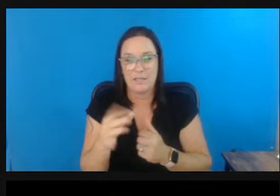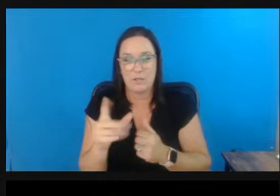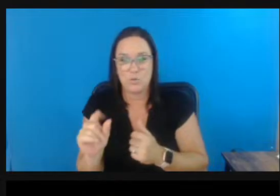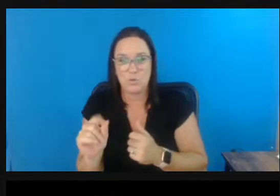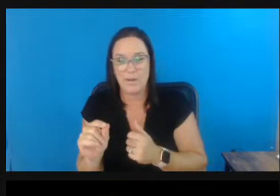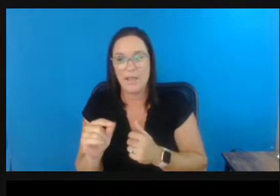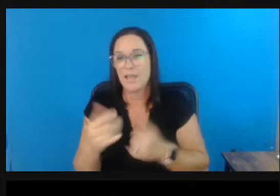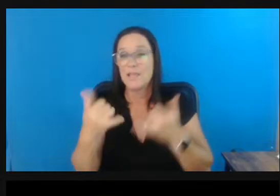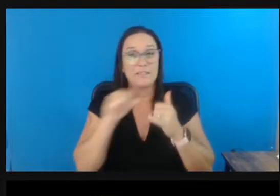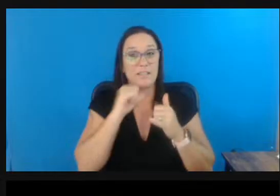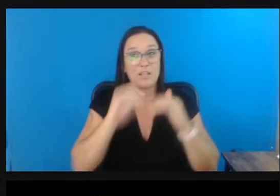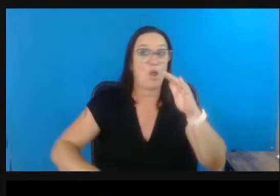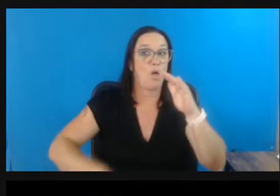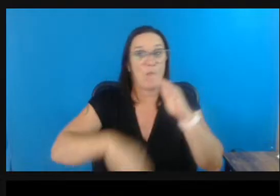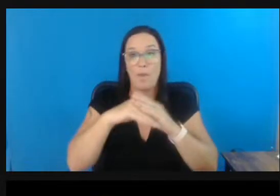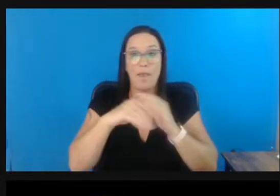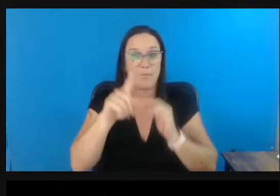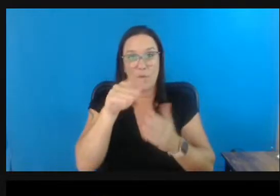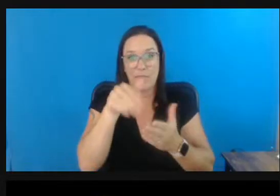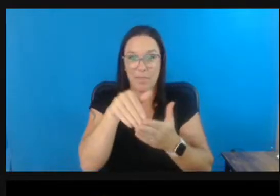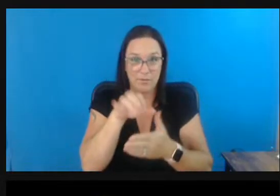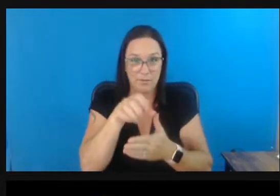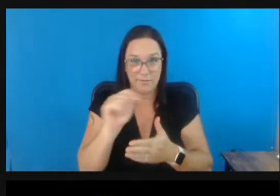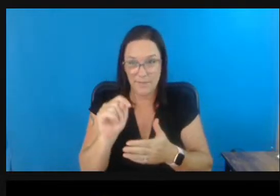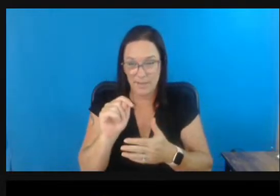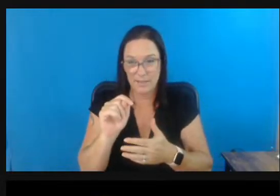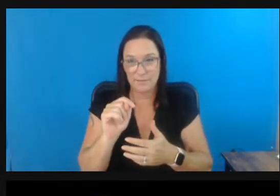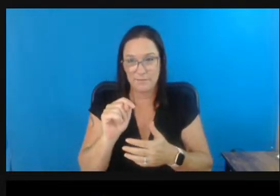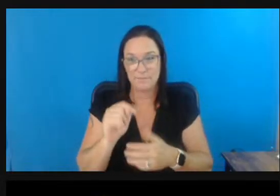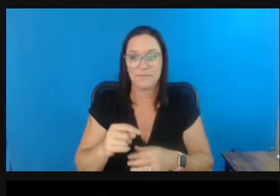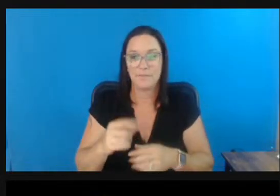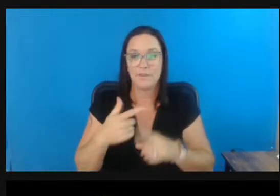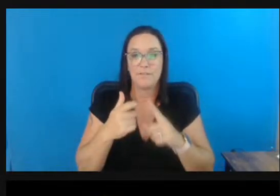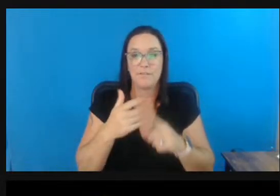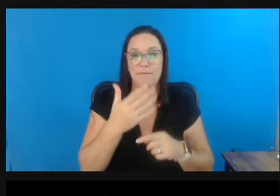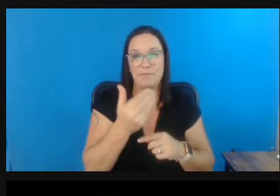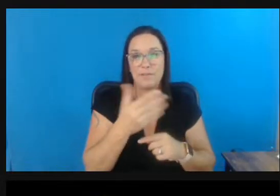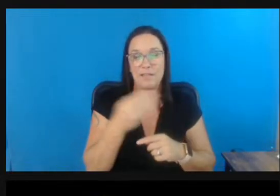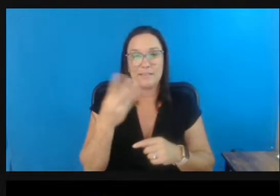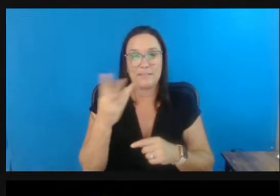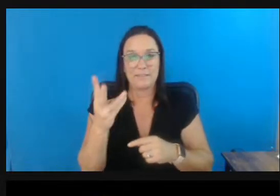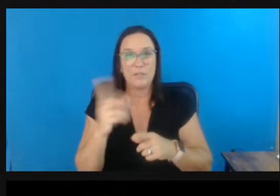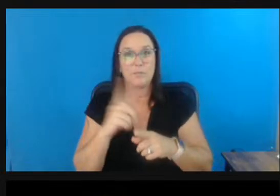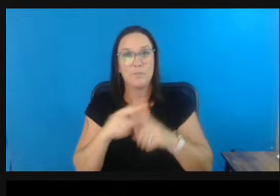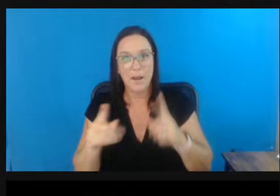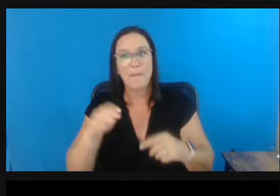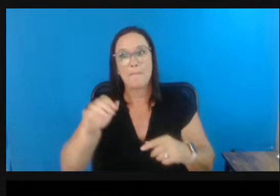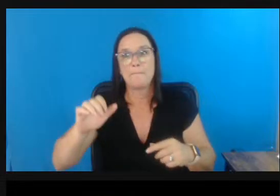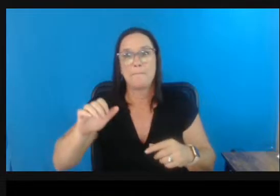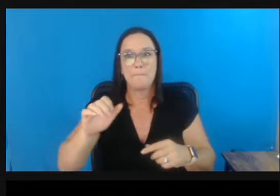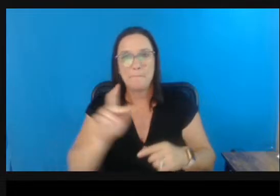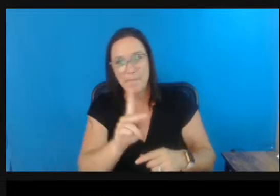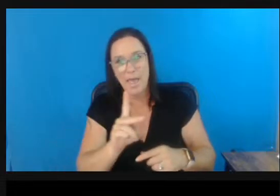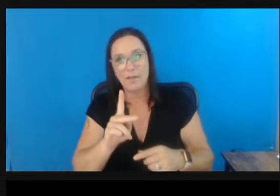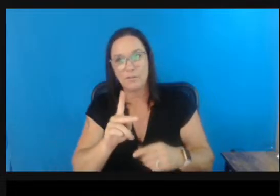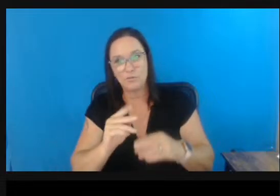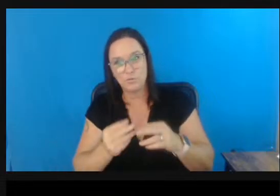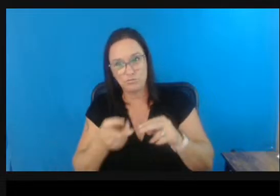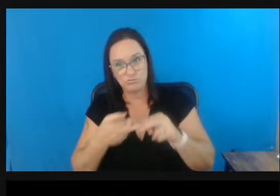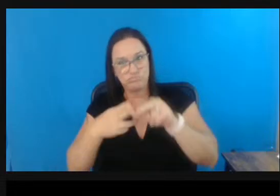the peaks of 1,000 feet that we saw in episodes 15 and 16, but certainly back in its growing trend here.